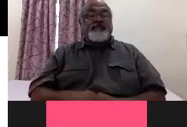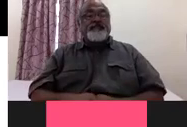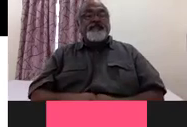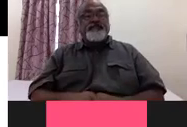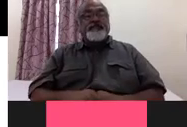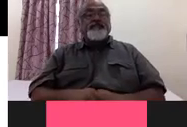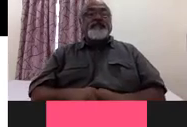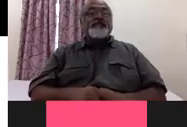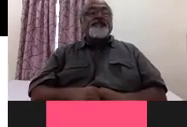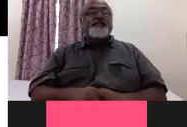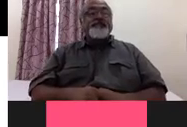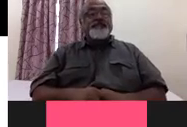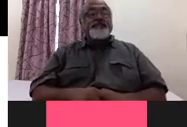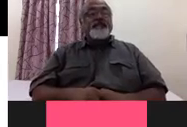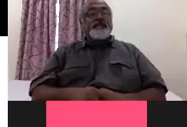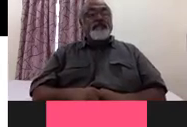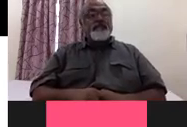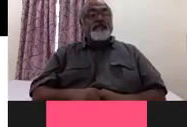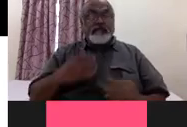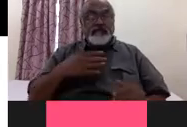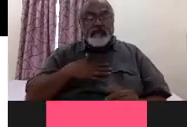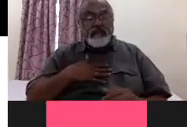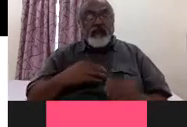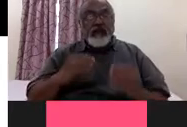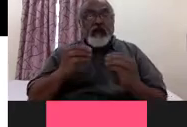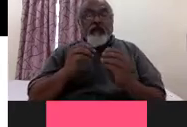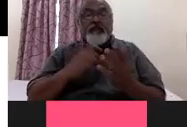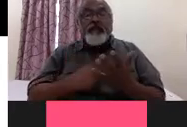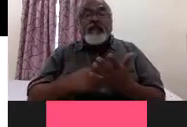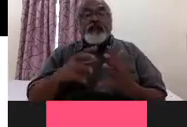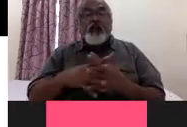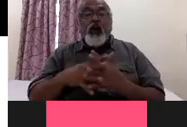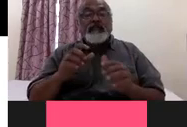I'm Umang Bharadwaj. I'm a research scholar in Delhi University. So